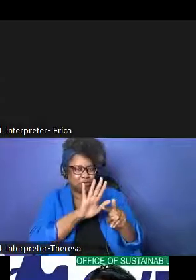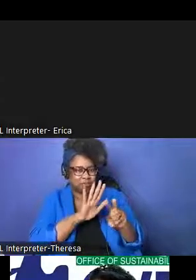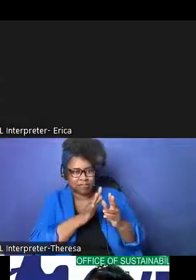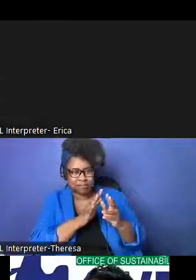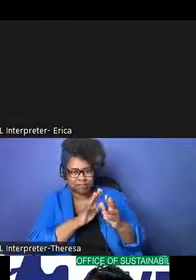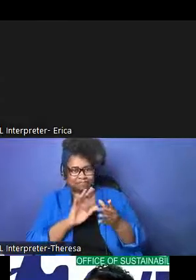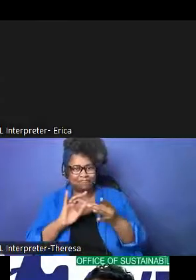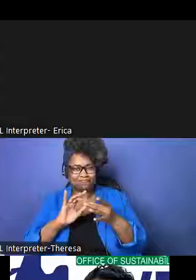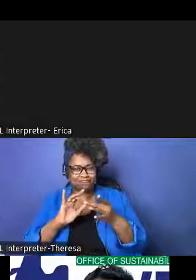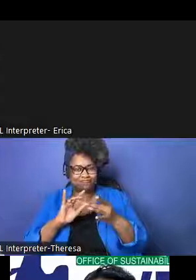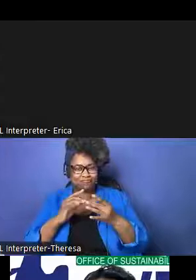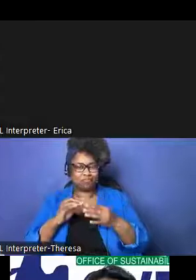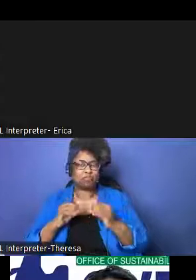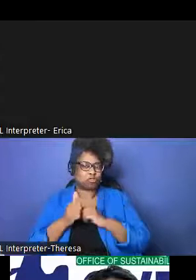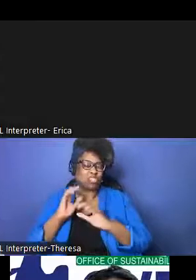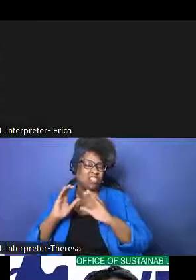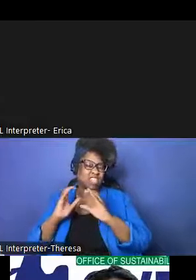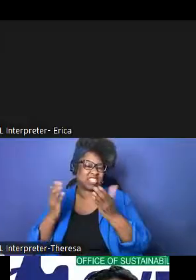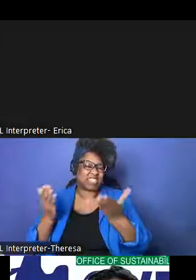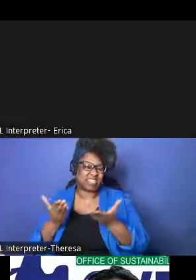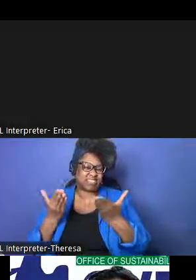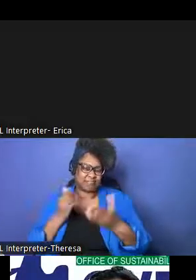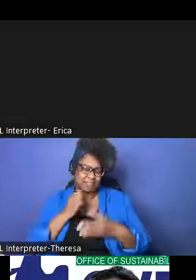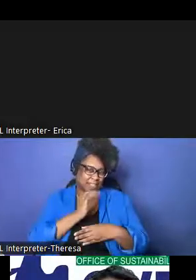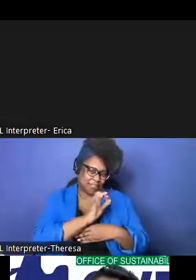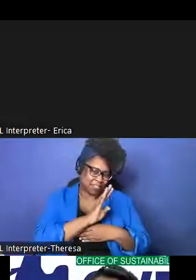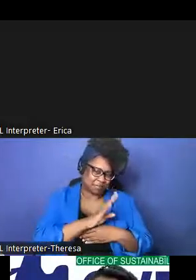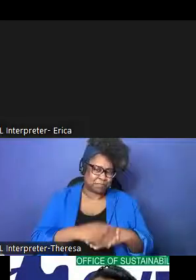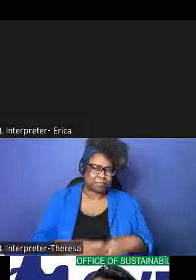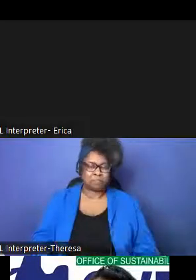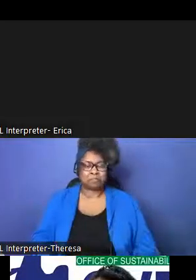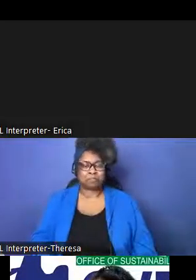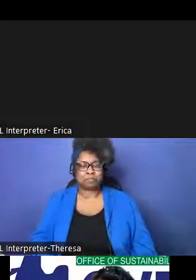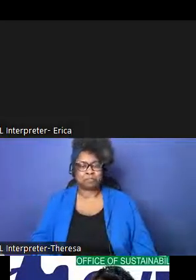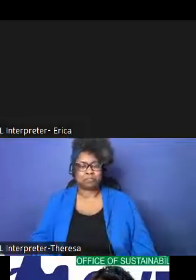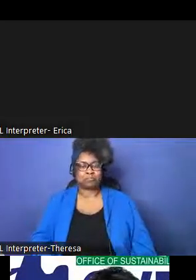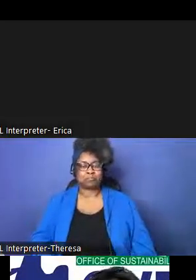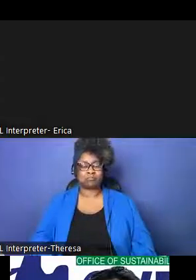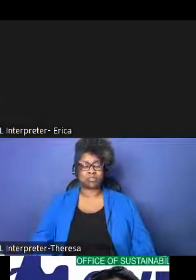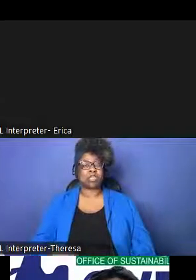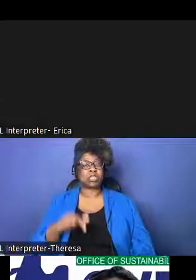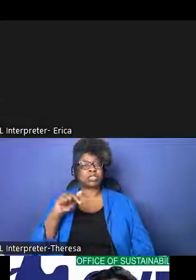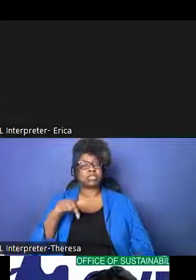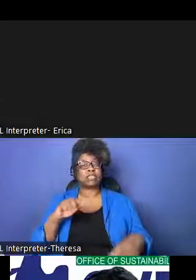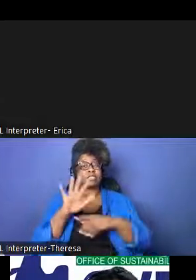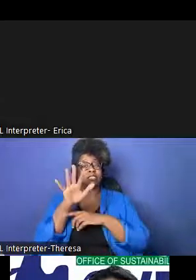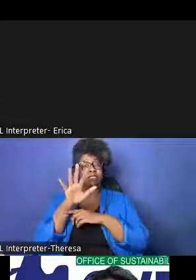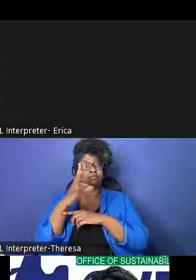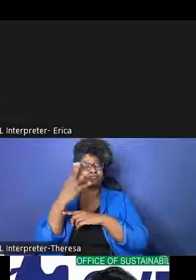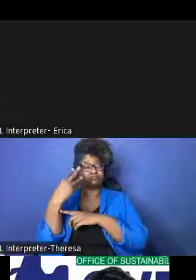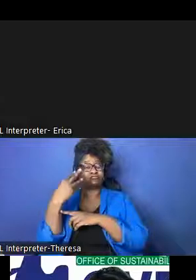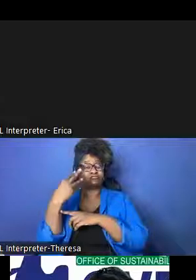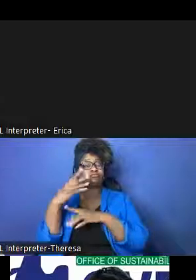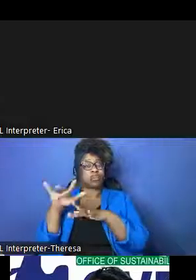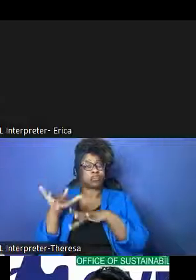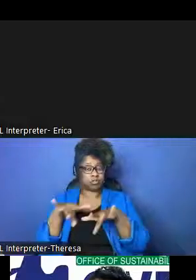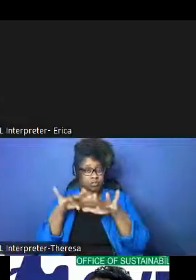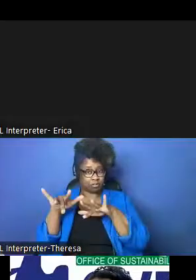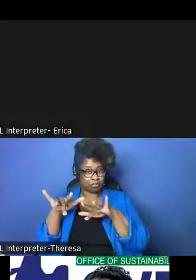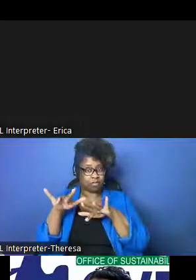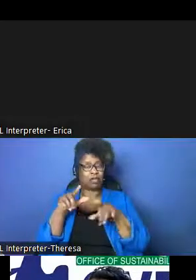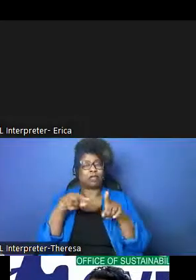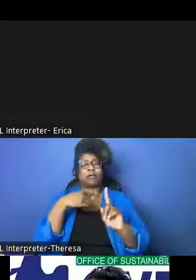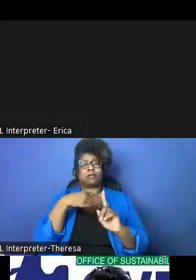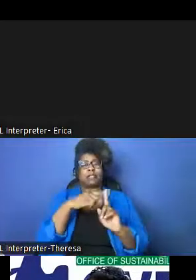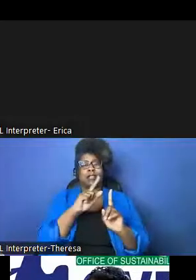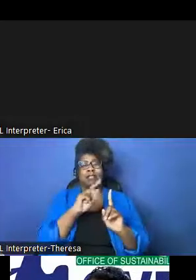conversation will be happening here in the Zoom meeting room. We're going to post these recorded videos. We are live streaming and recording this.